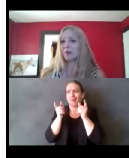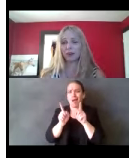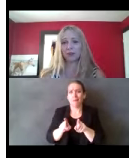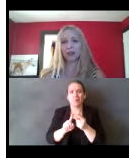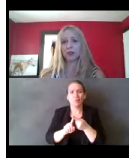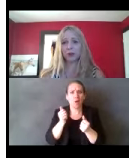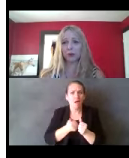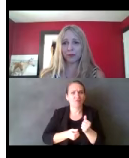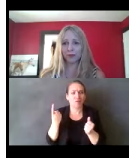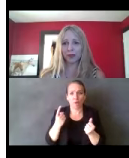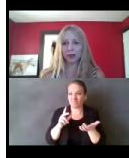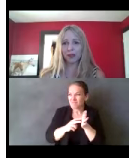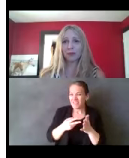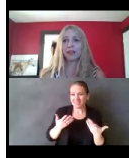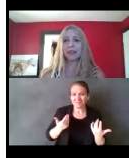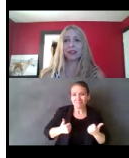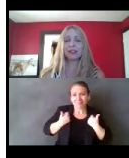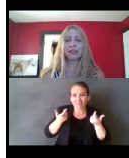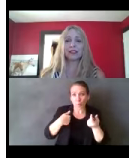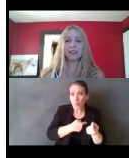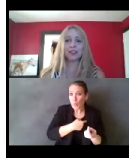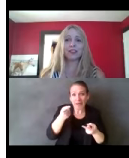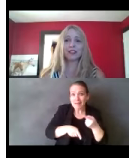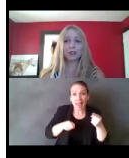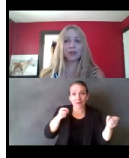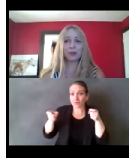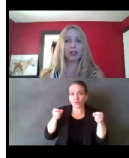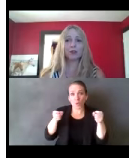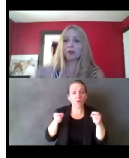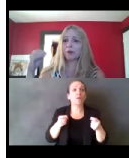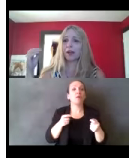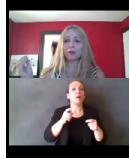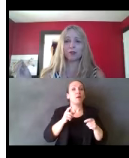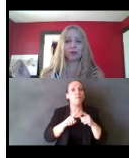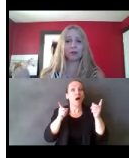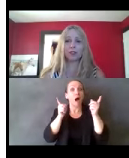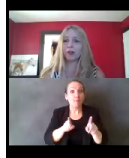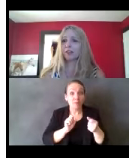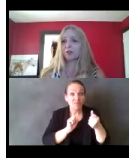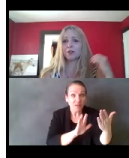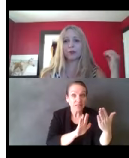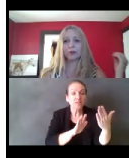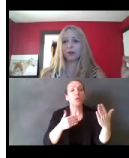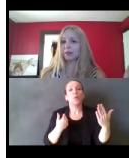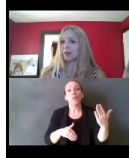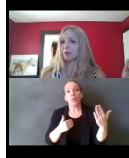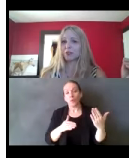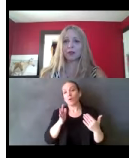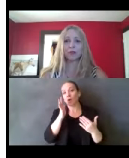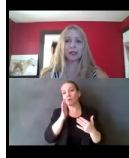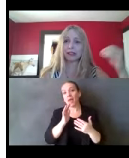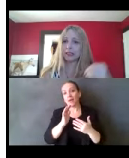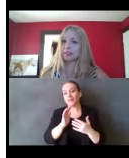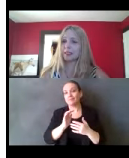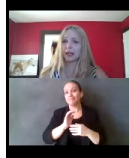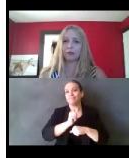things that are out of our control. But again, can set the stage for depression, whether we have those early risk factors or, you know, it's just